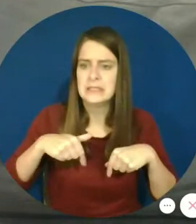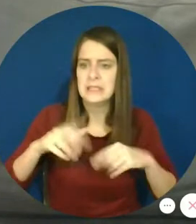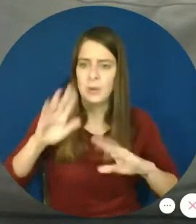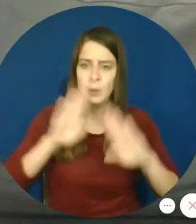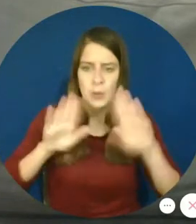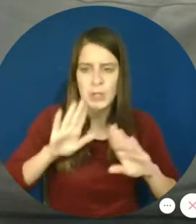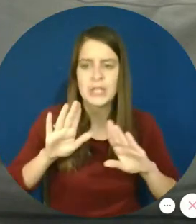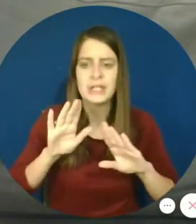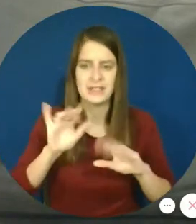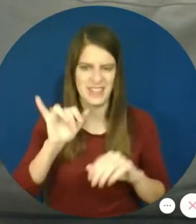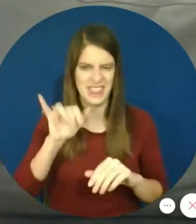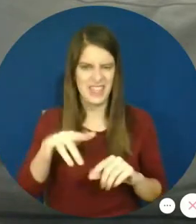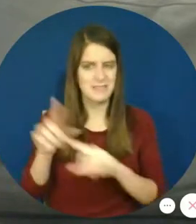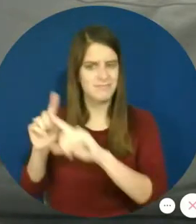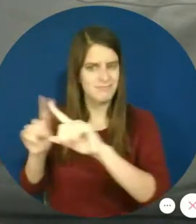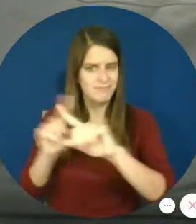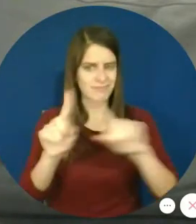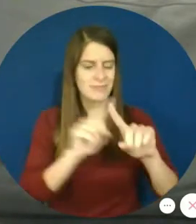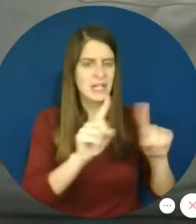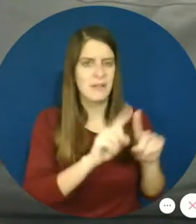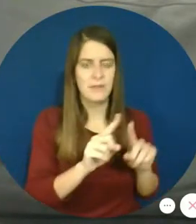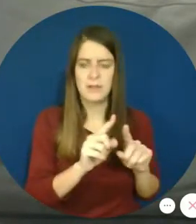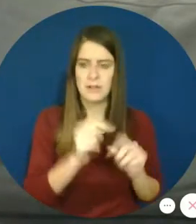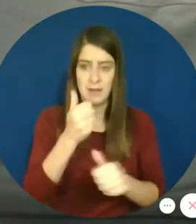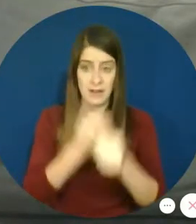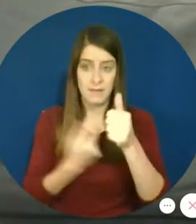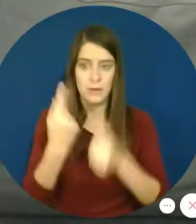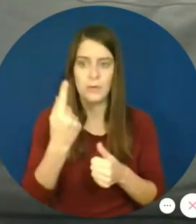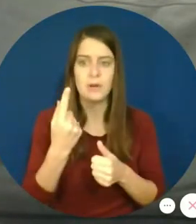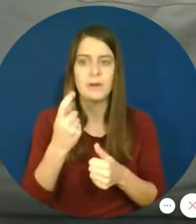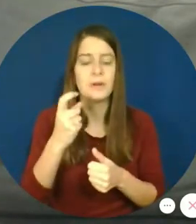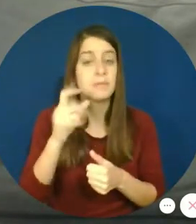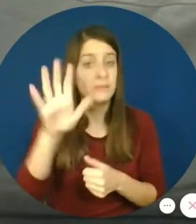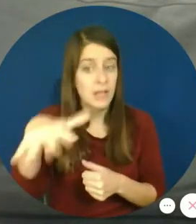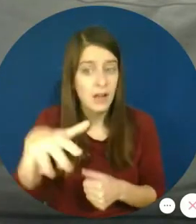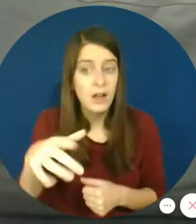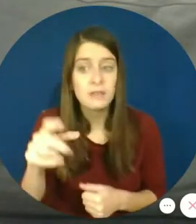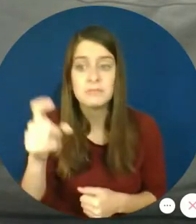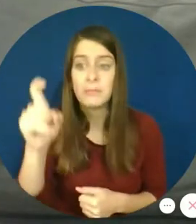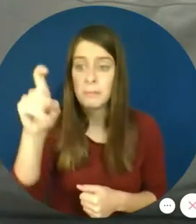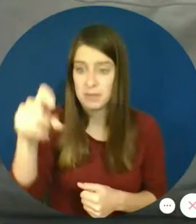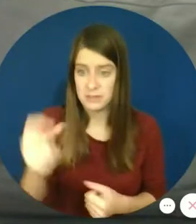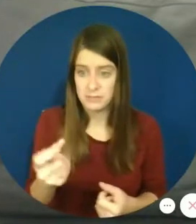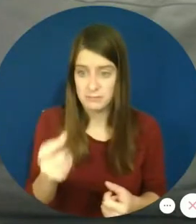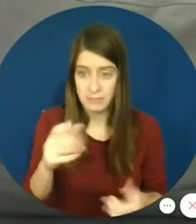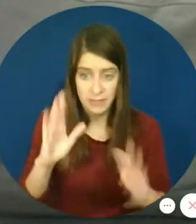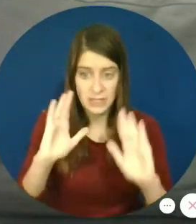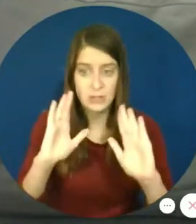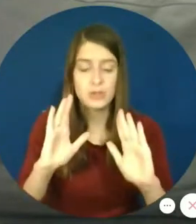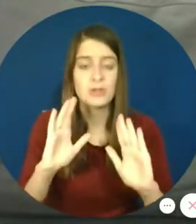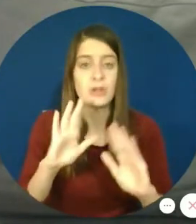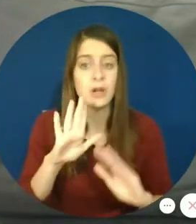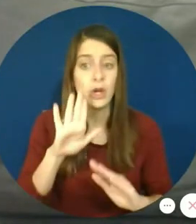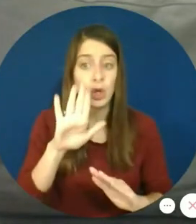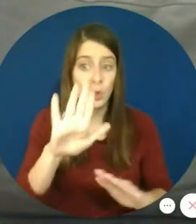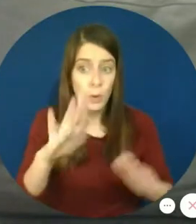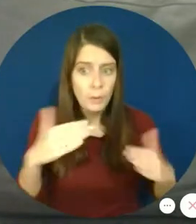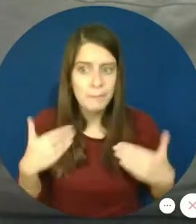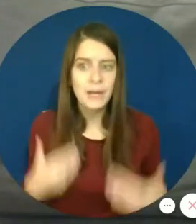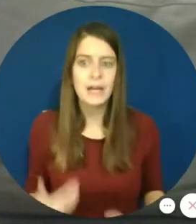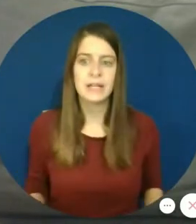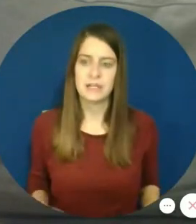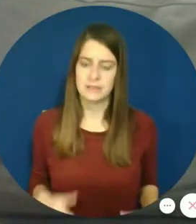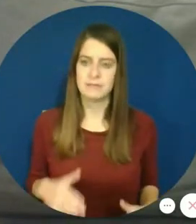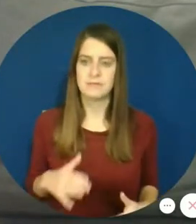worry differently in our bodies. But it's important to pay attention. Pay attention to how we have those feelings